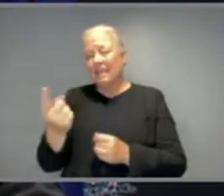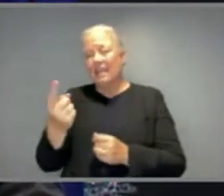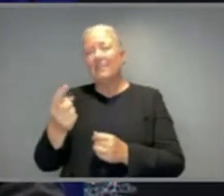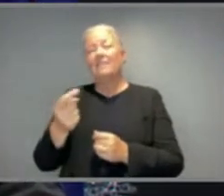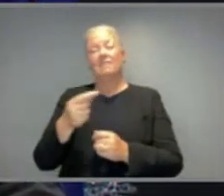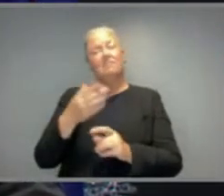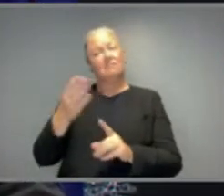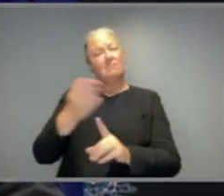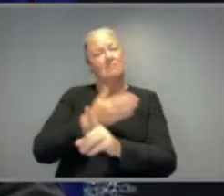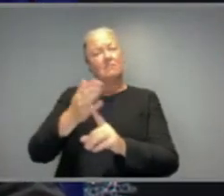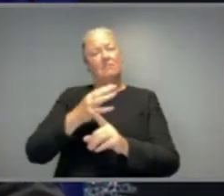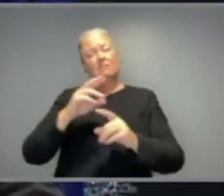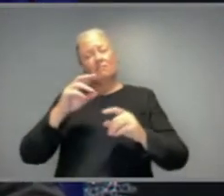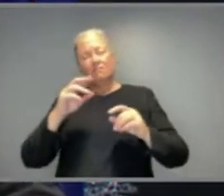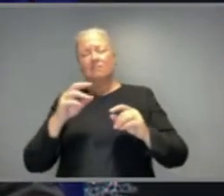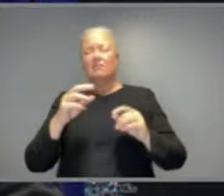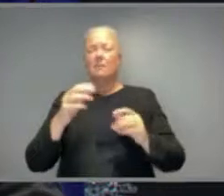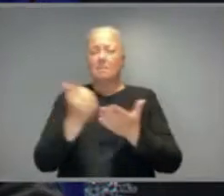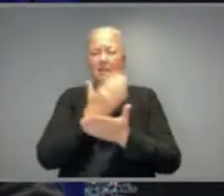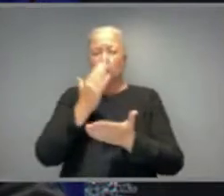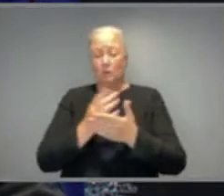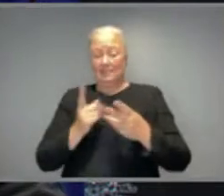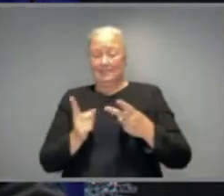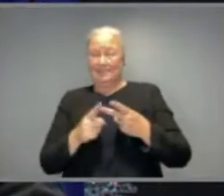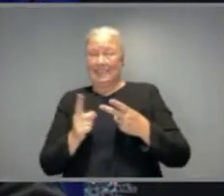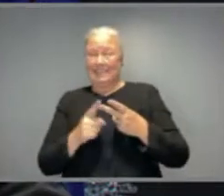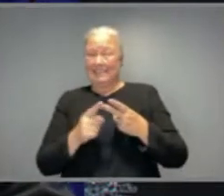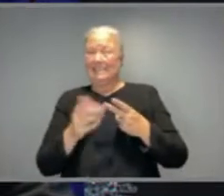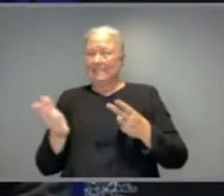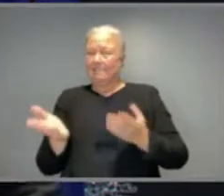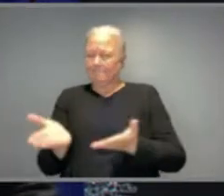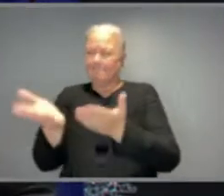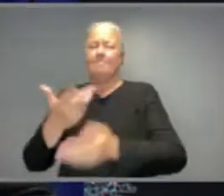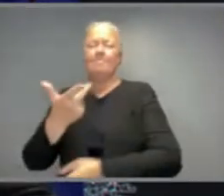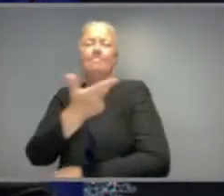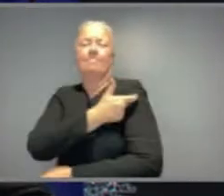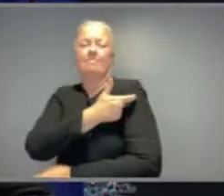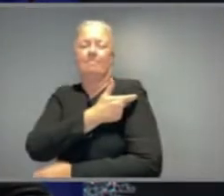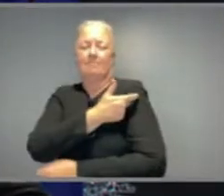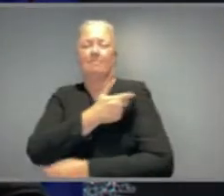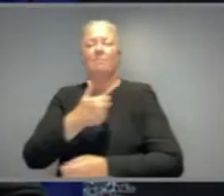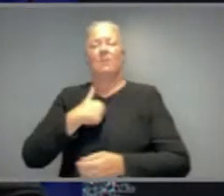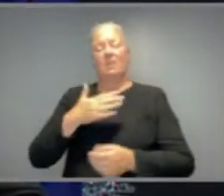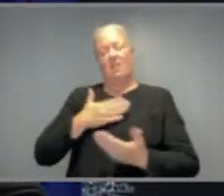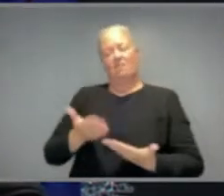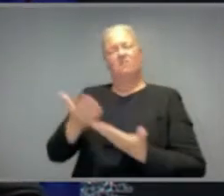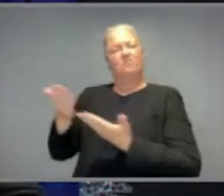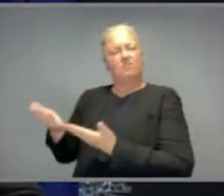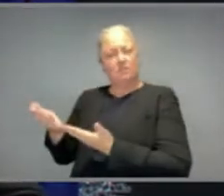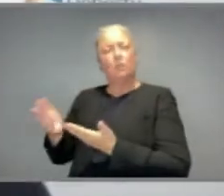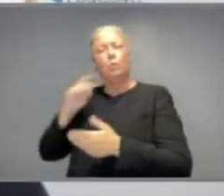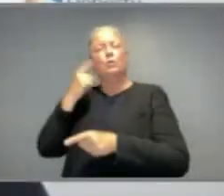forward to 4 to ensure that second dose gets in earlier. But I'll allow Professor McVernon to comment further.